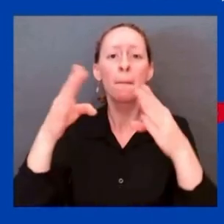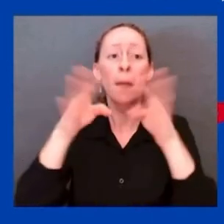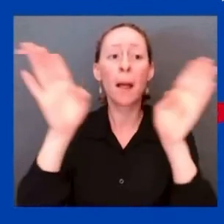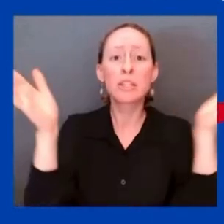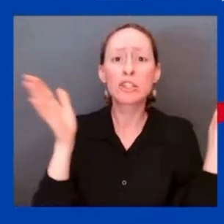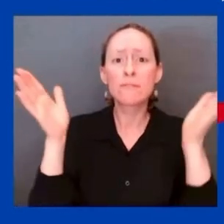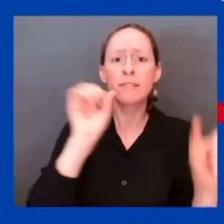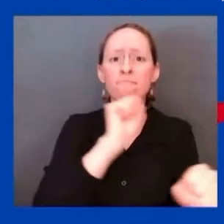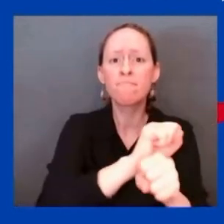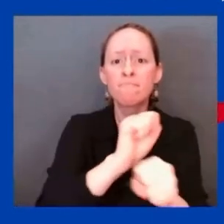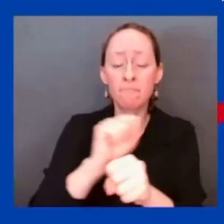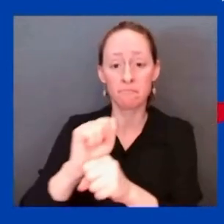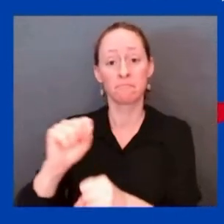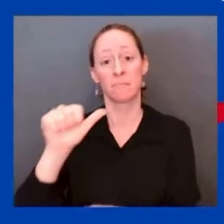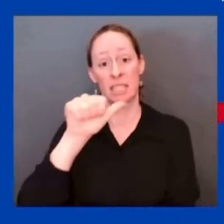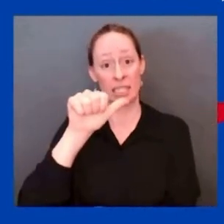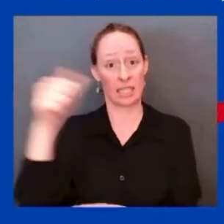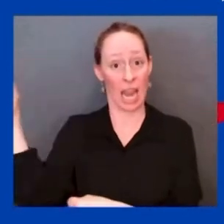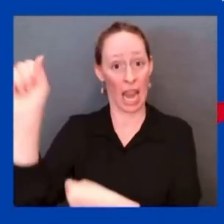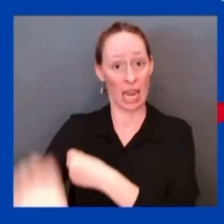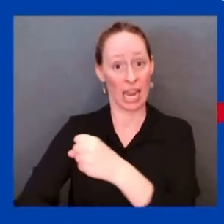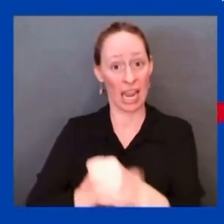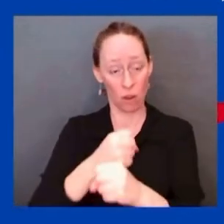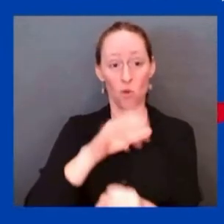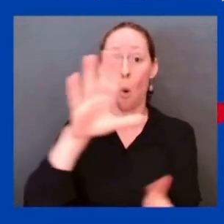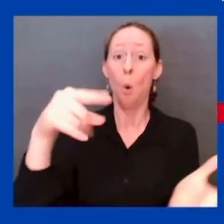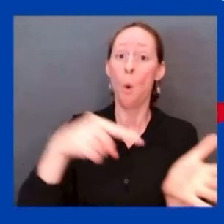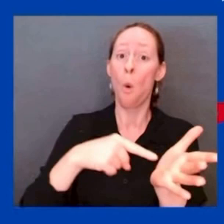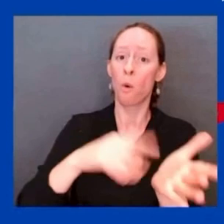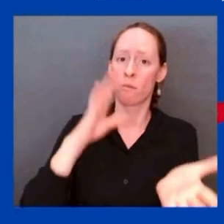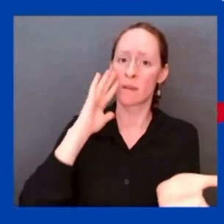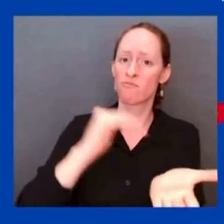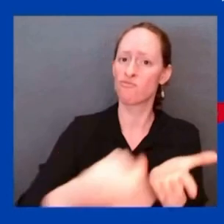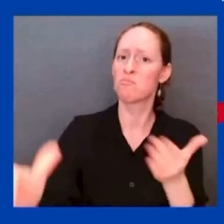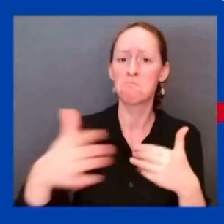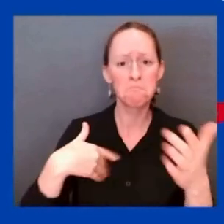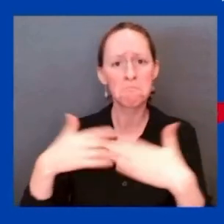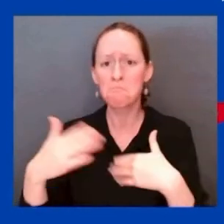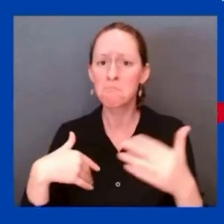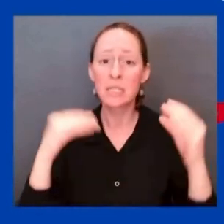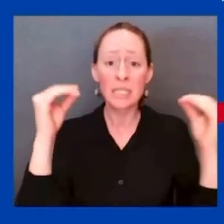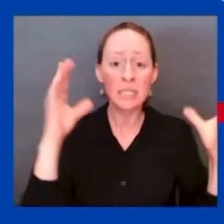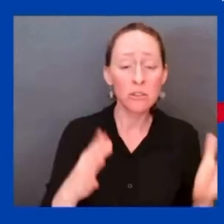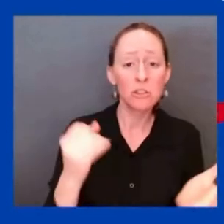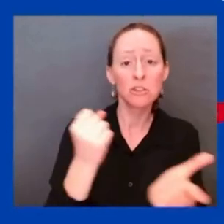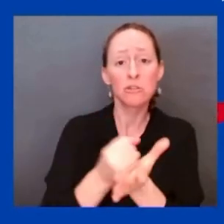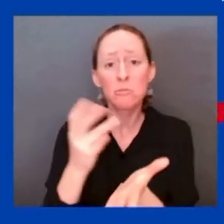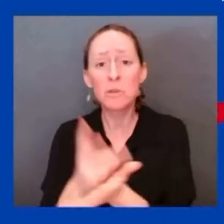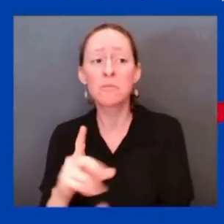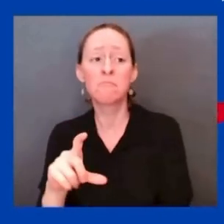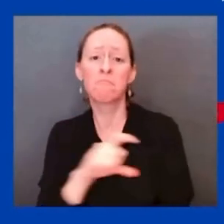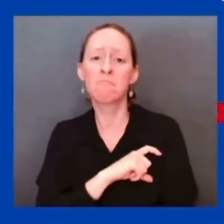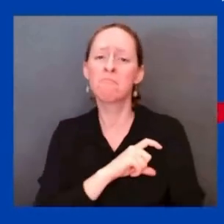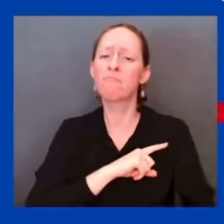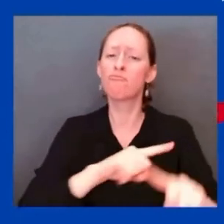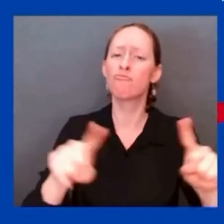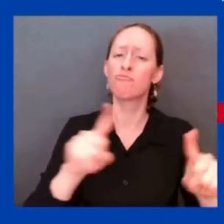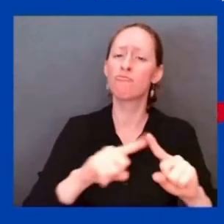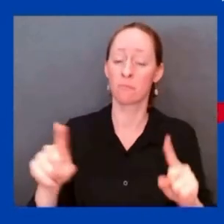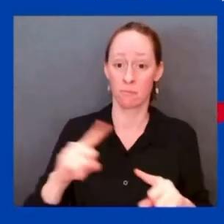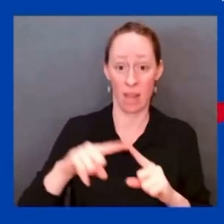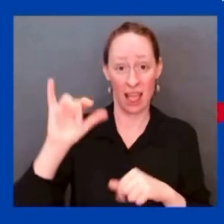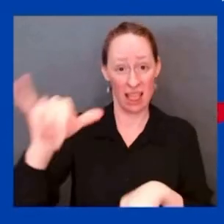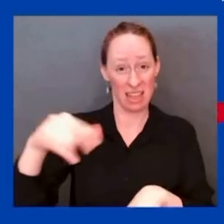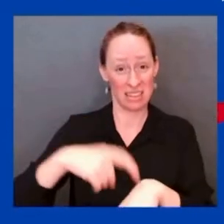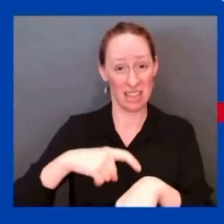not just teachers, but social workers and others, police officers, et cetera. But the program was too complicated, too difficult to